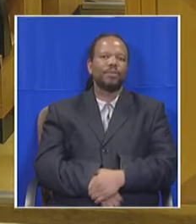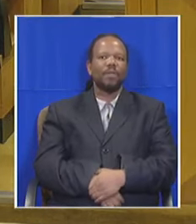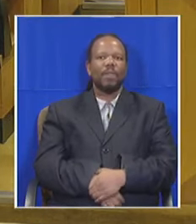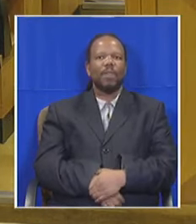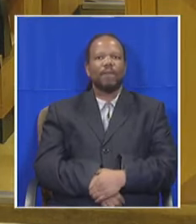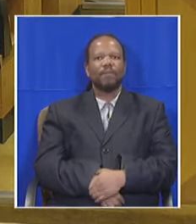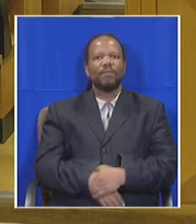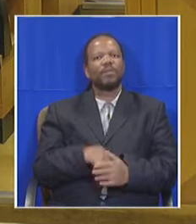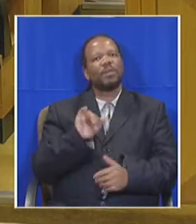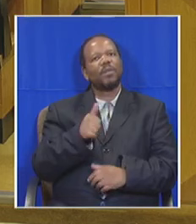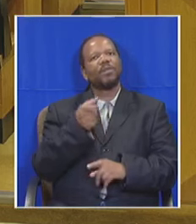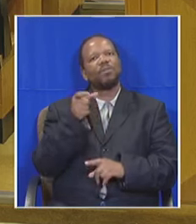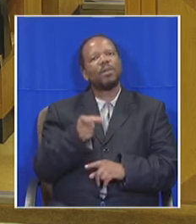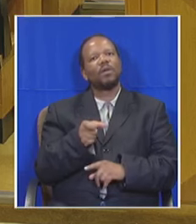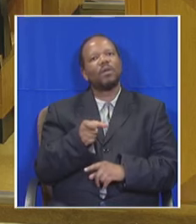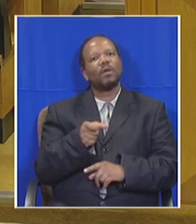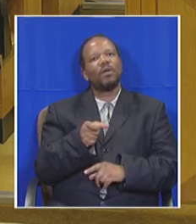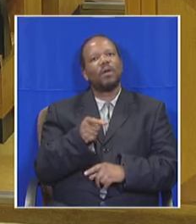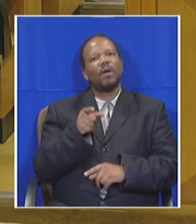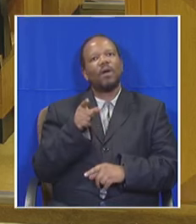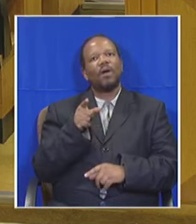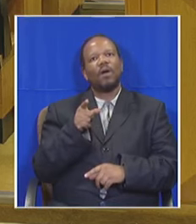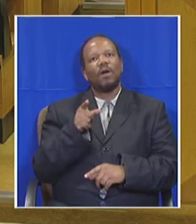The next speaker is the Honorable Fultane.